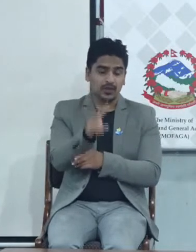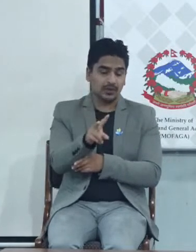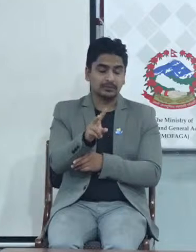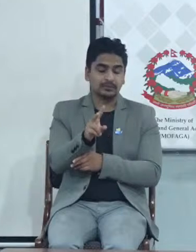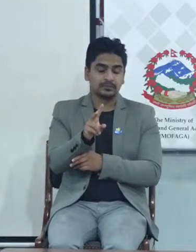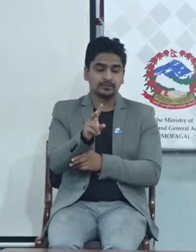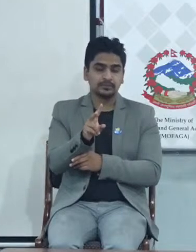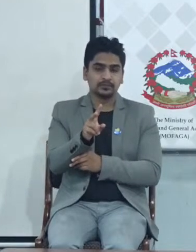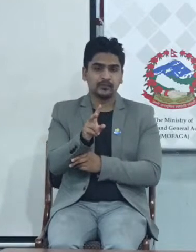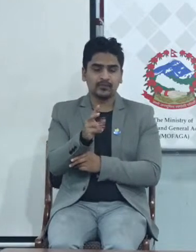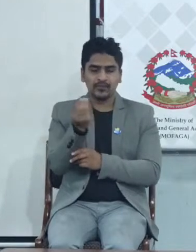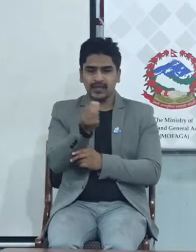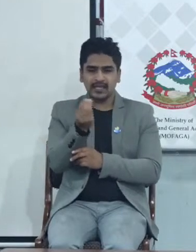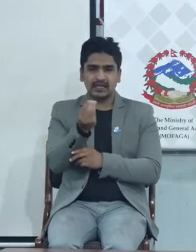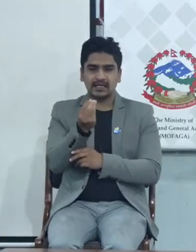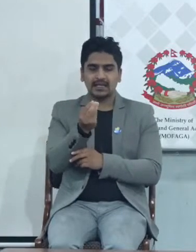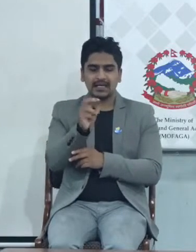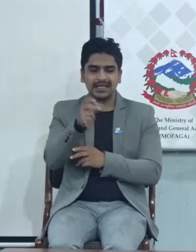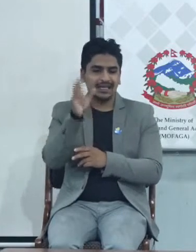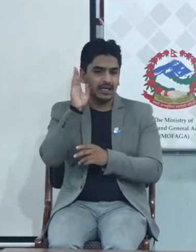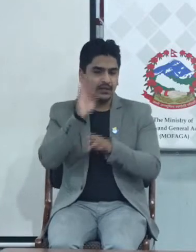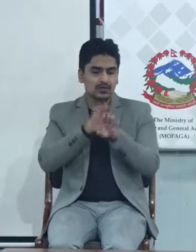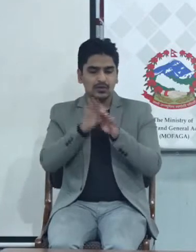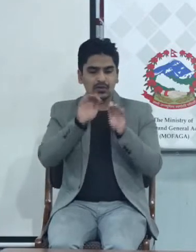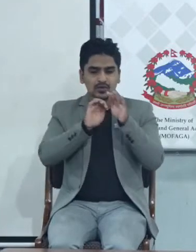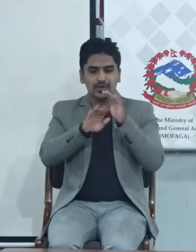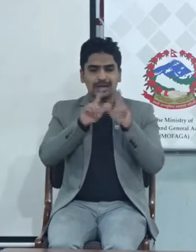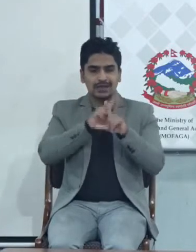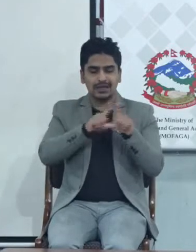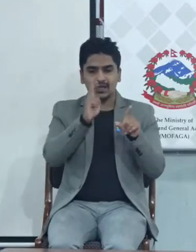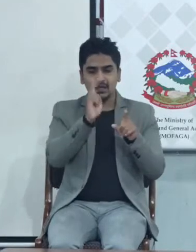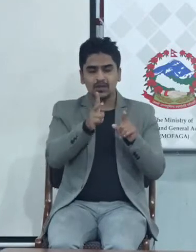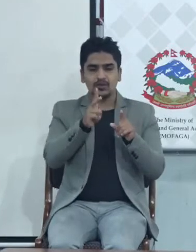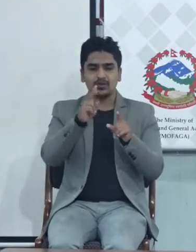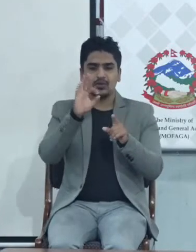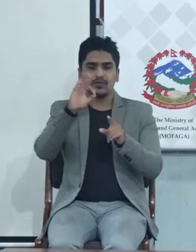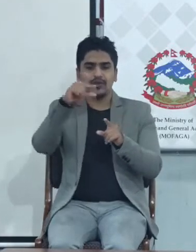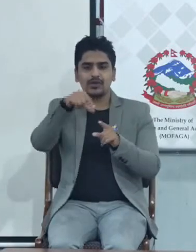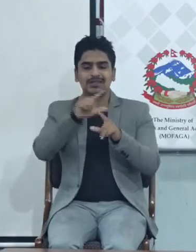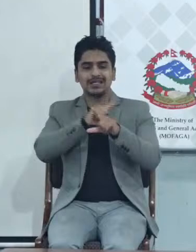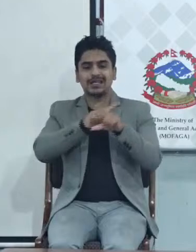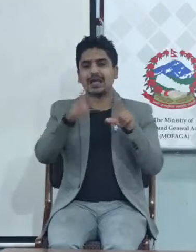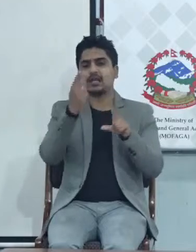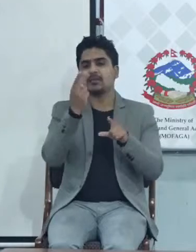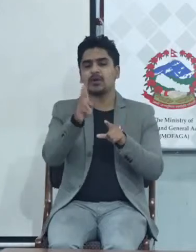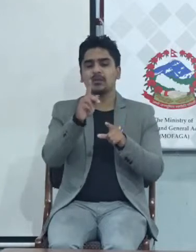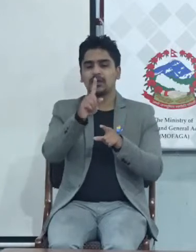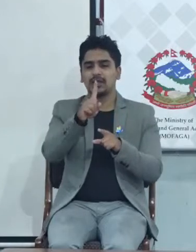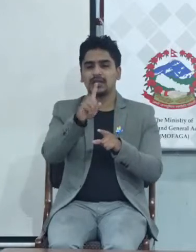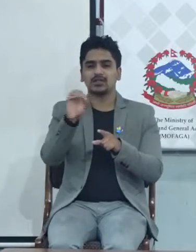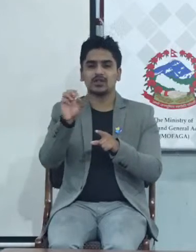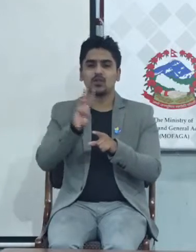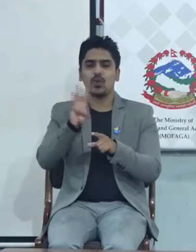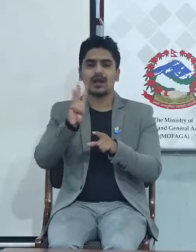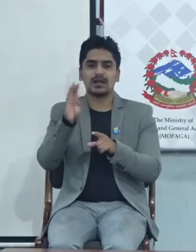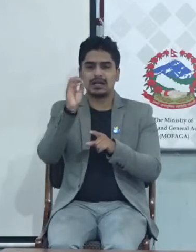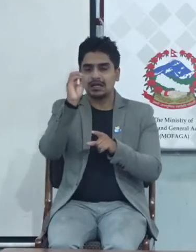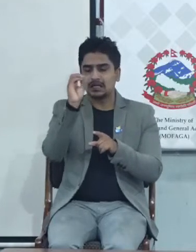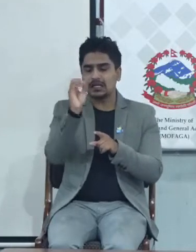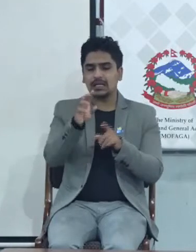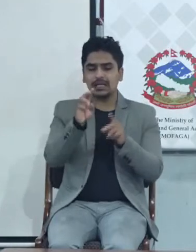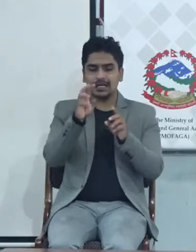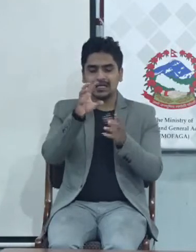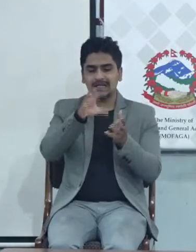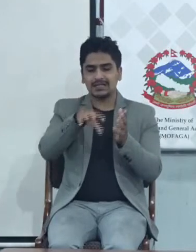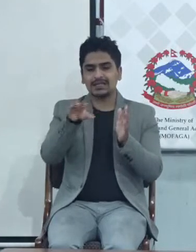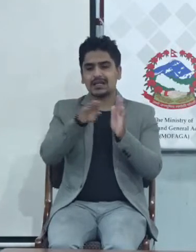Then that time we can give that up to 100 watts. Once the local government can make that, and we can give that through the local